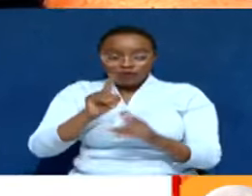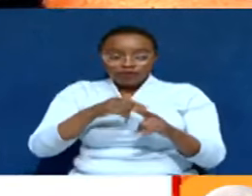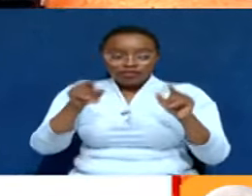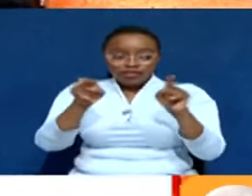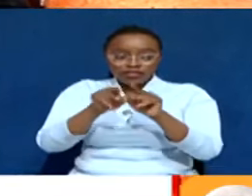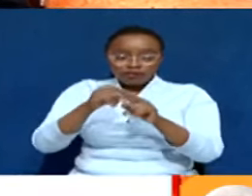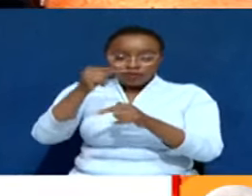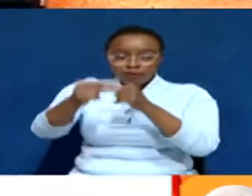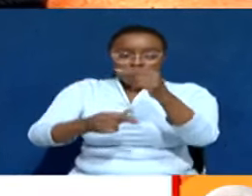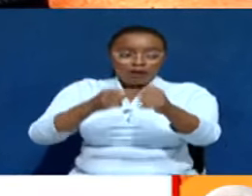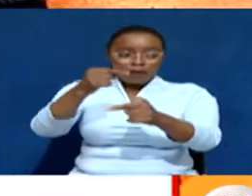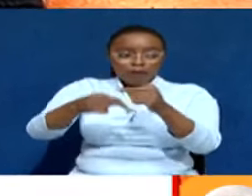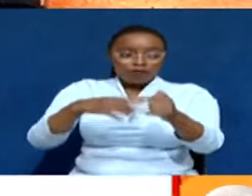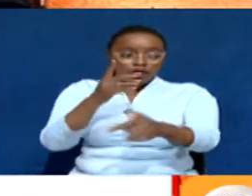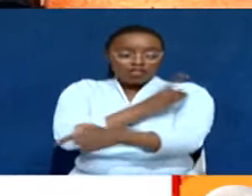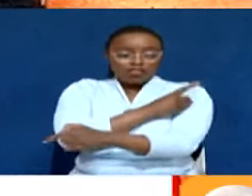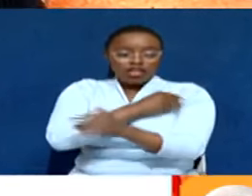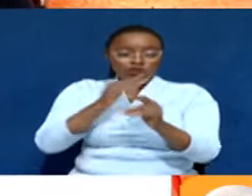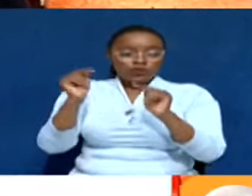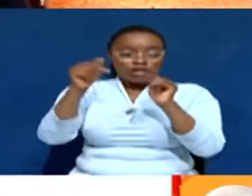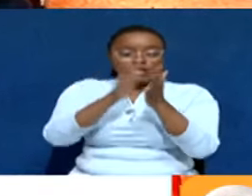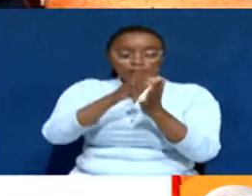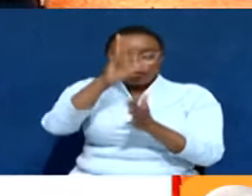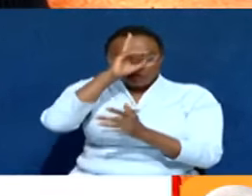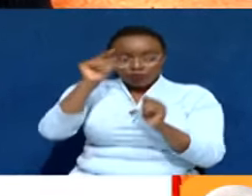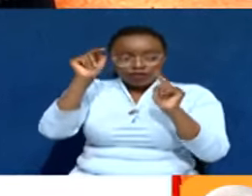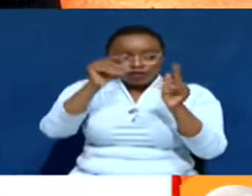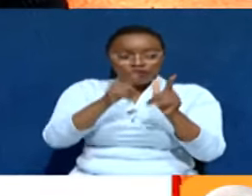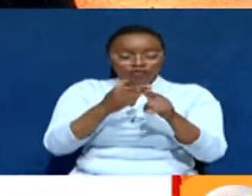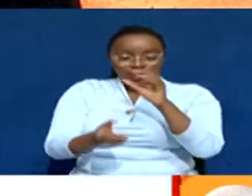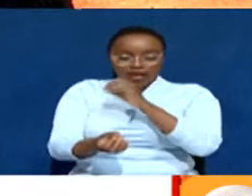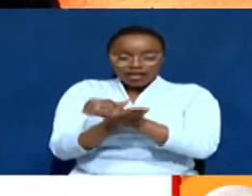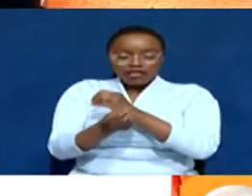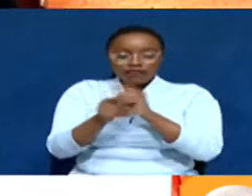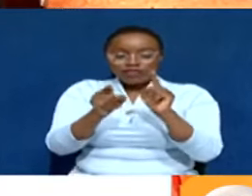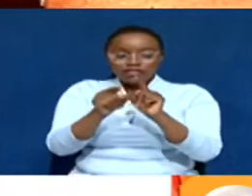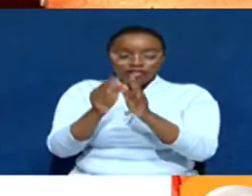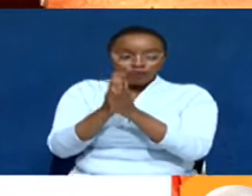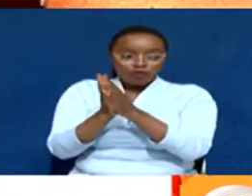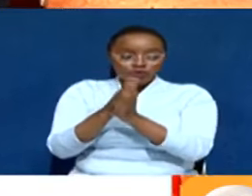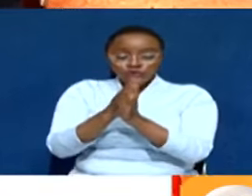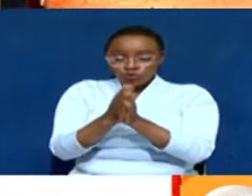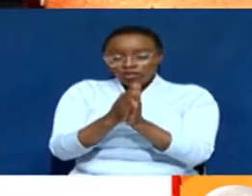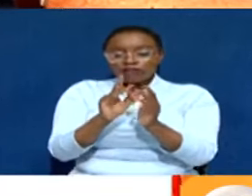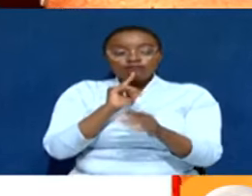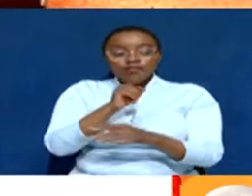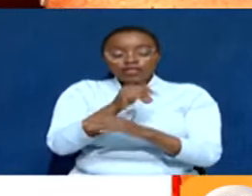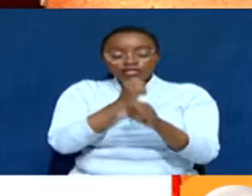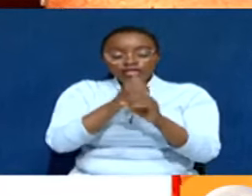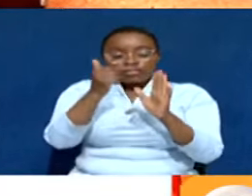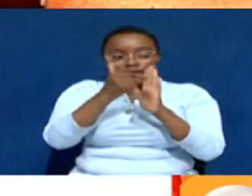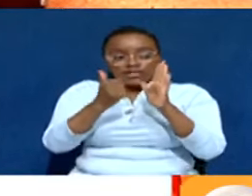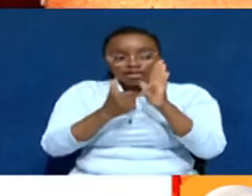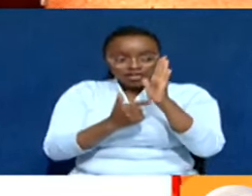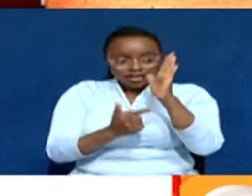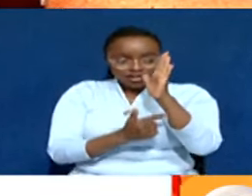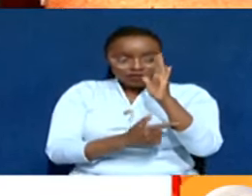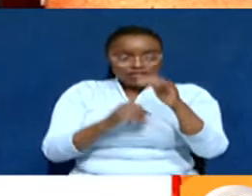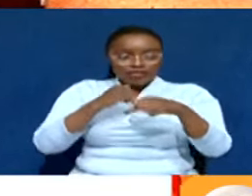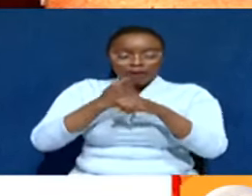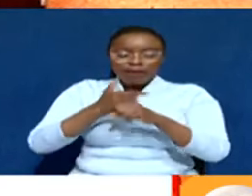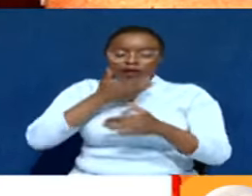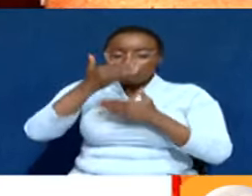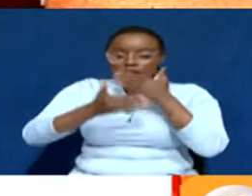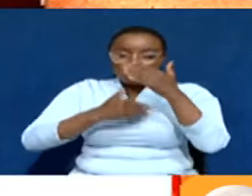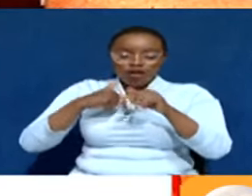that process, daktari akakuja, polisi akakuja. Nikawaelezea the whole truth. Nikamwambia, this guy did this and they make me